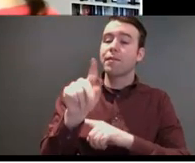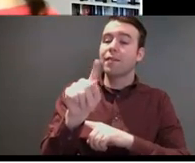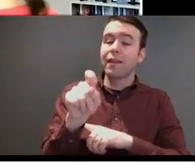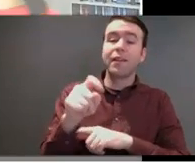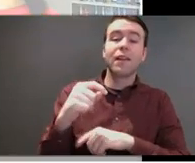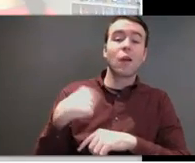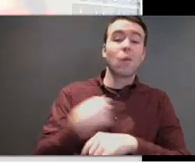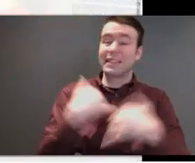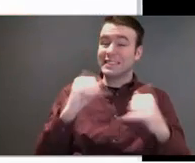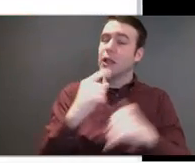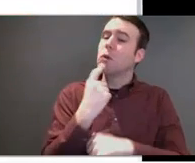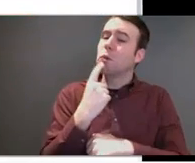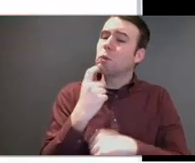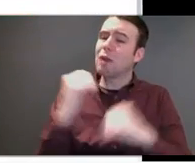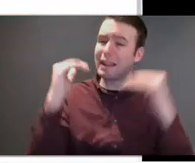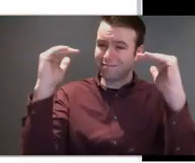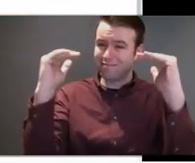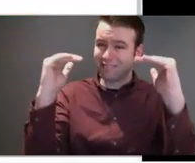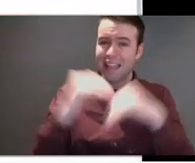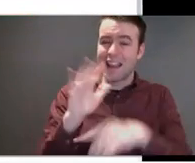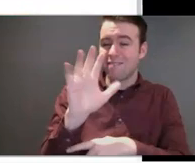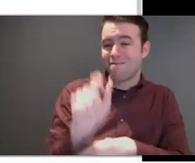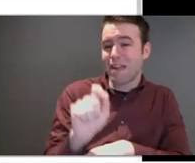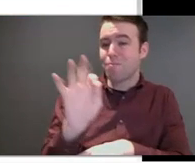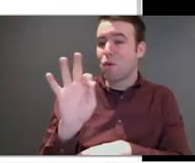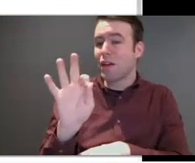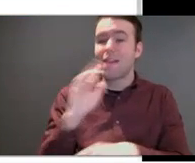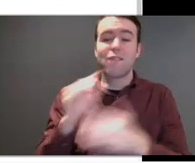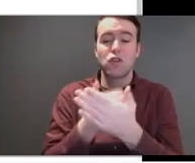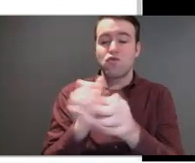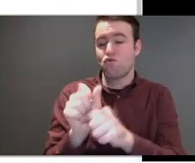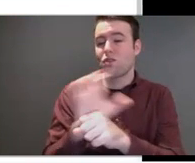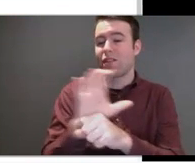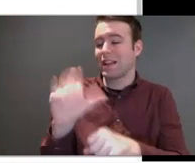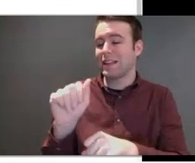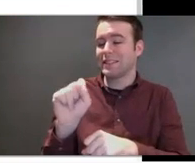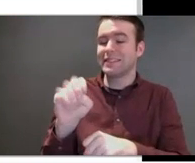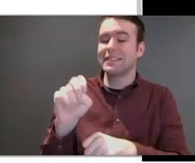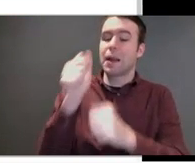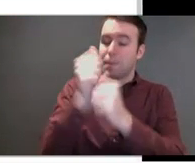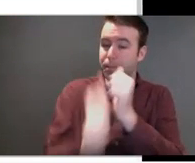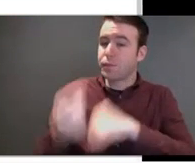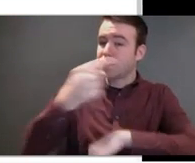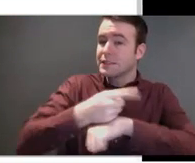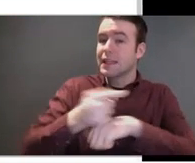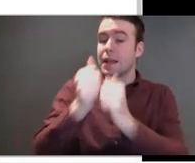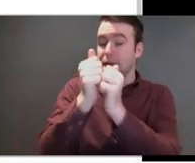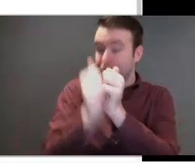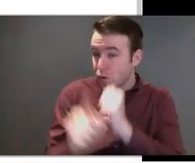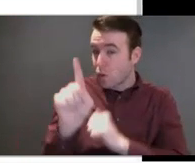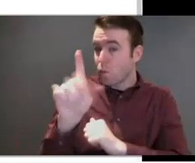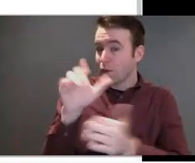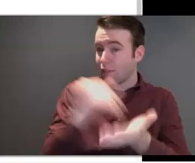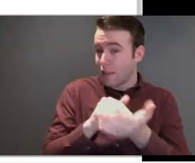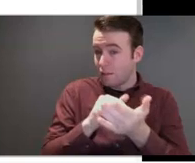that we're still in the red tier and at a 5.9 for new COVID-19 cases per day per